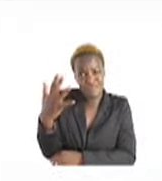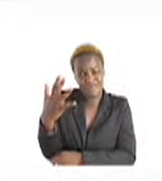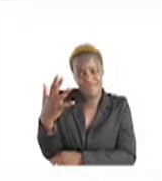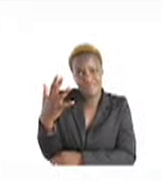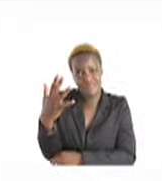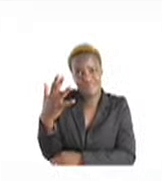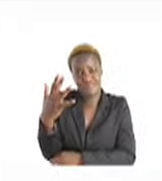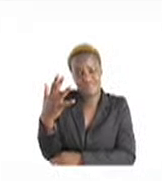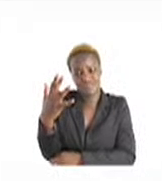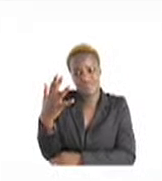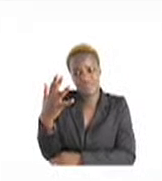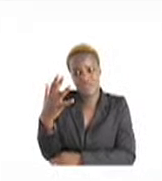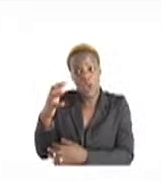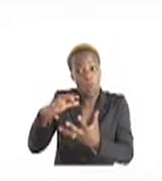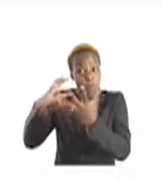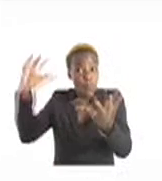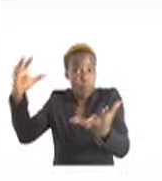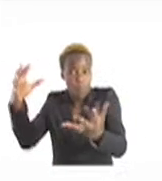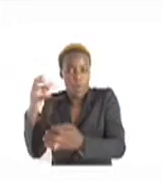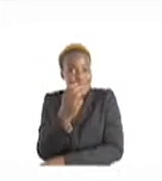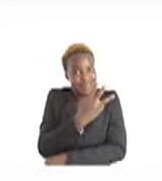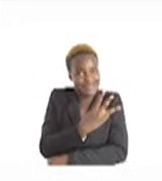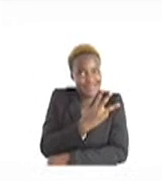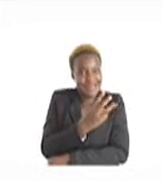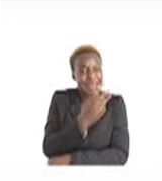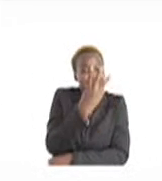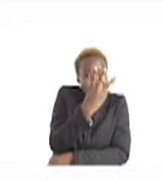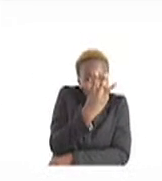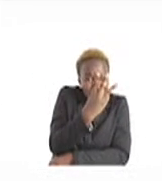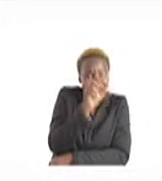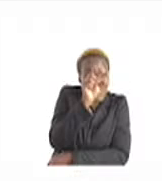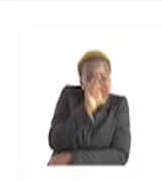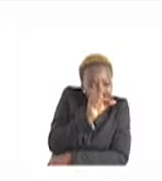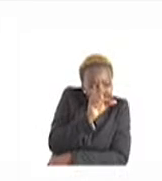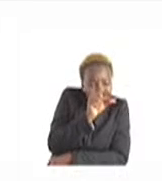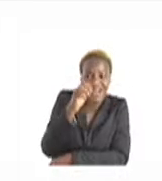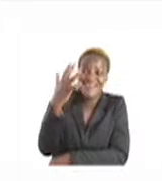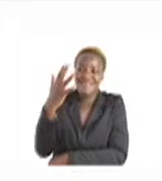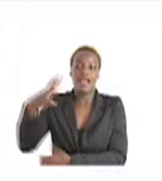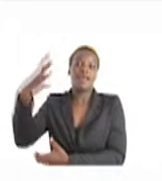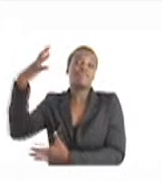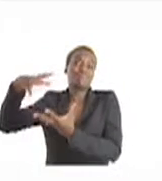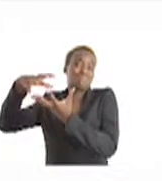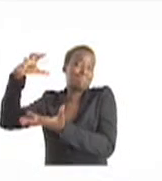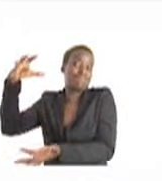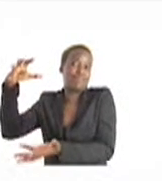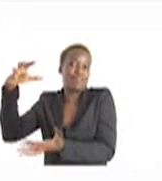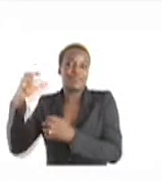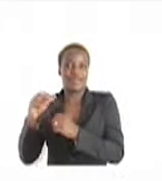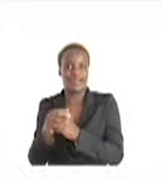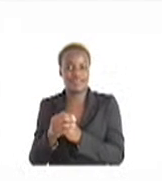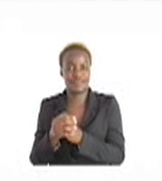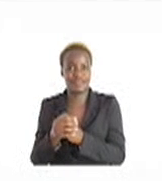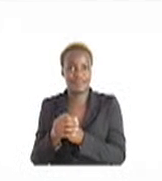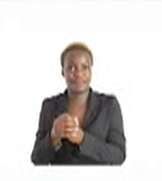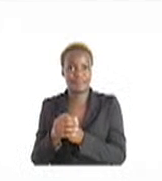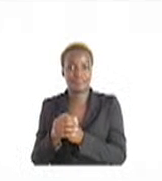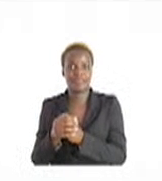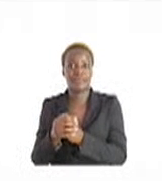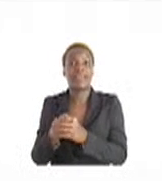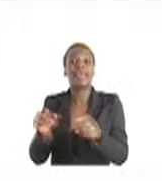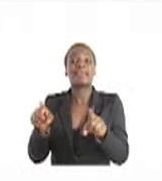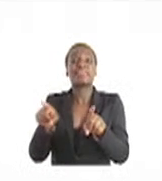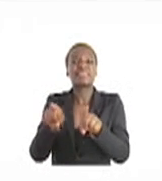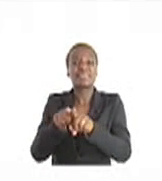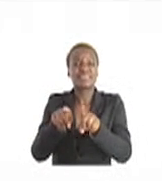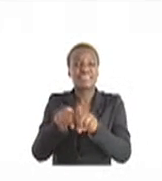3 grapes are less than the 5 grapes. All right. Also, the same rule applies whenever we have to look